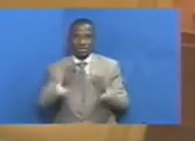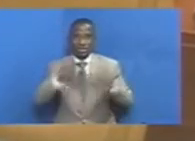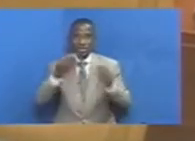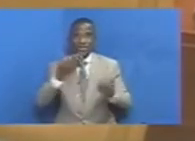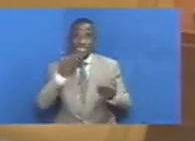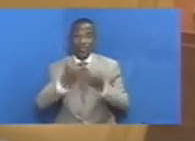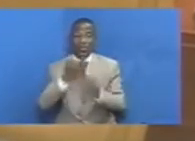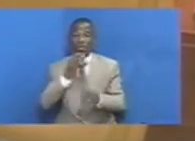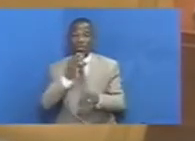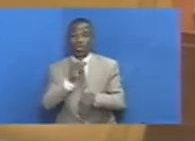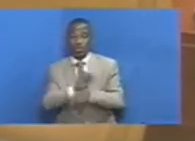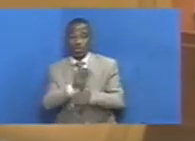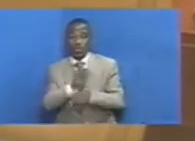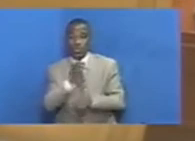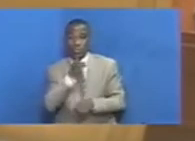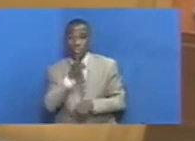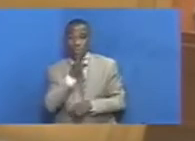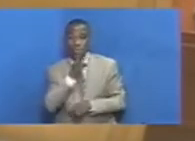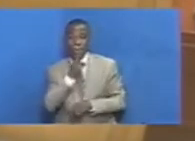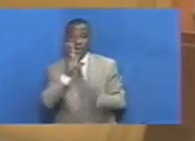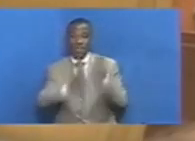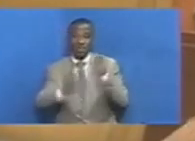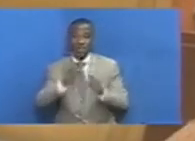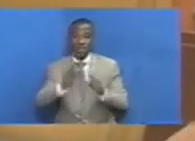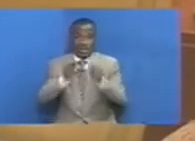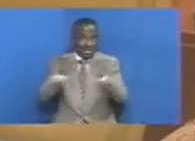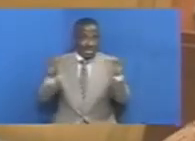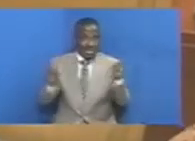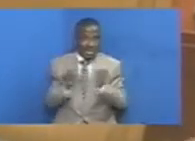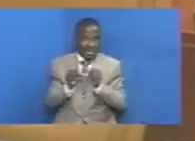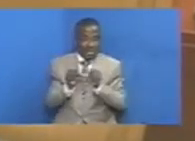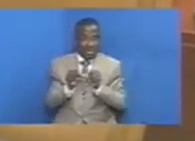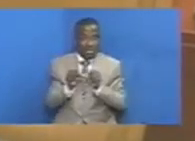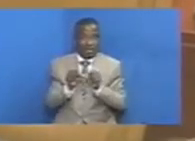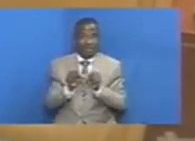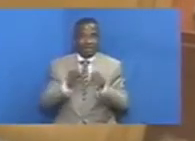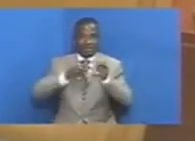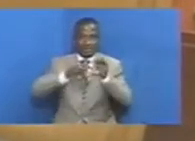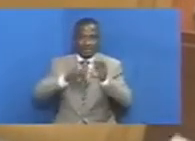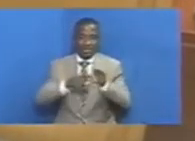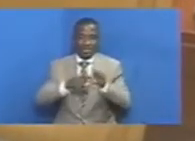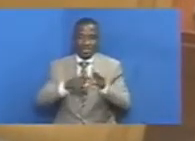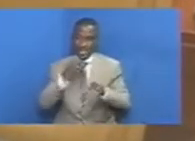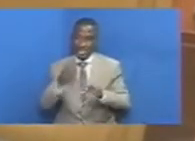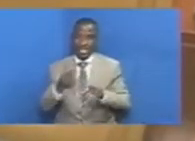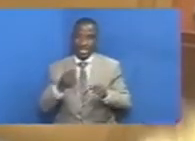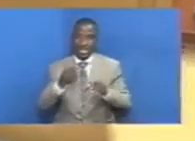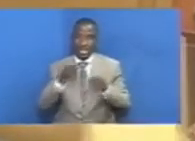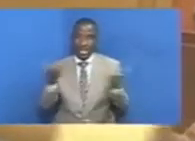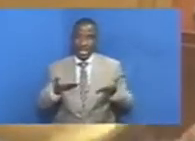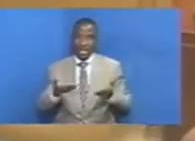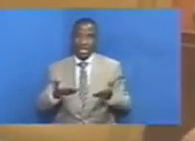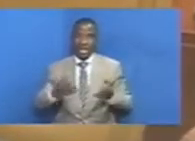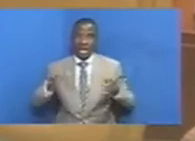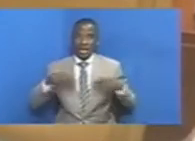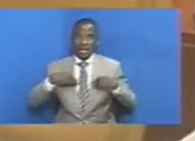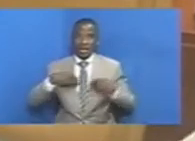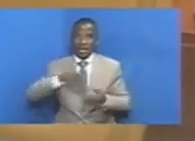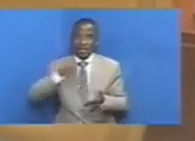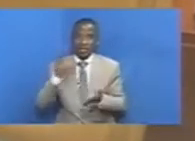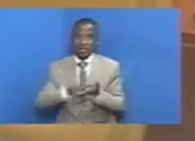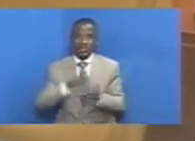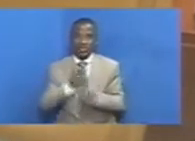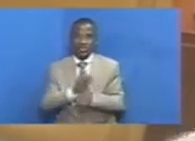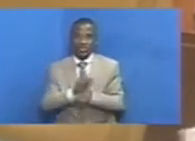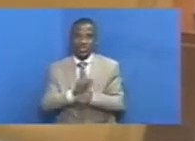potable water to the people of the budget area, recommends to this honorable house to adopt the report and approve by resolution